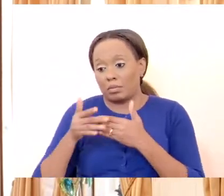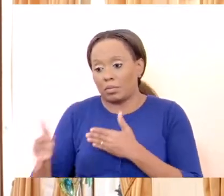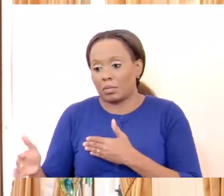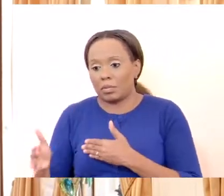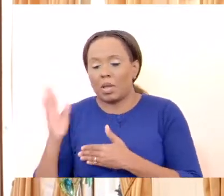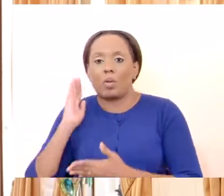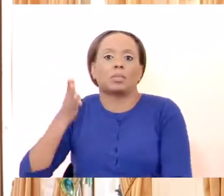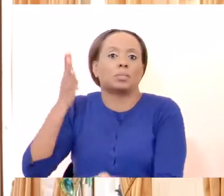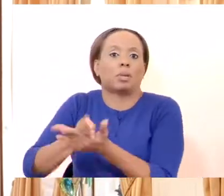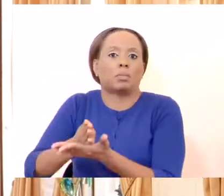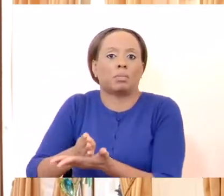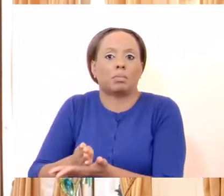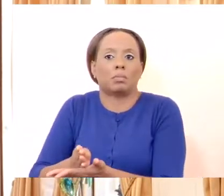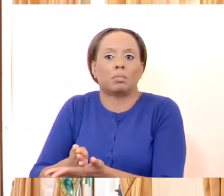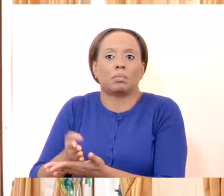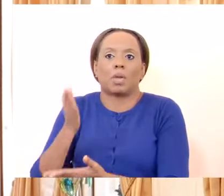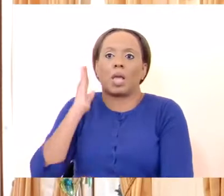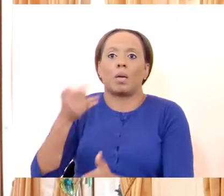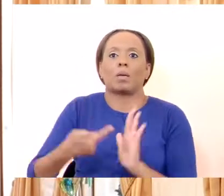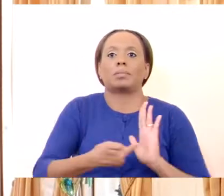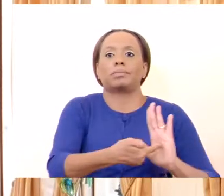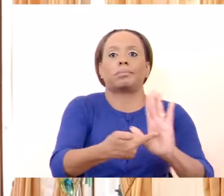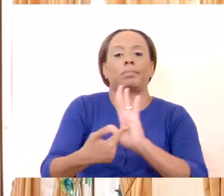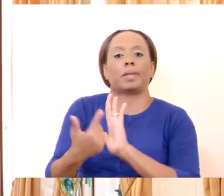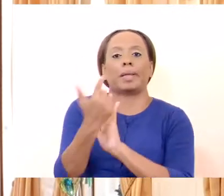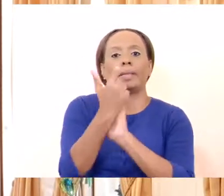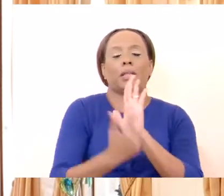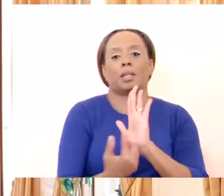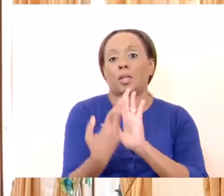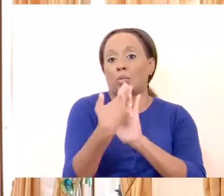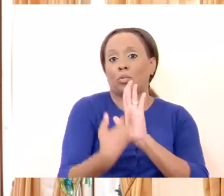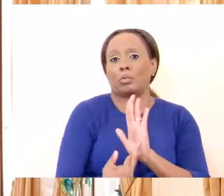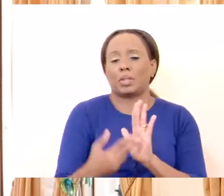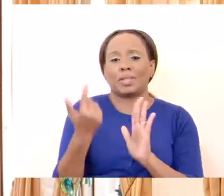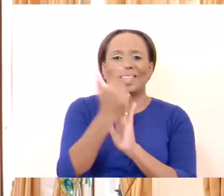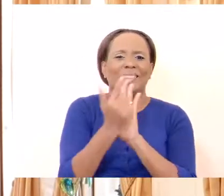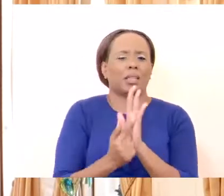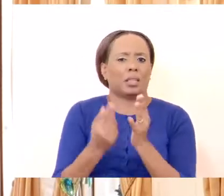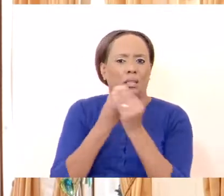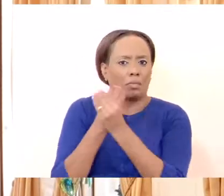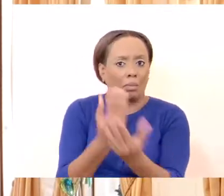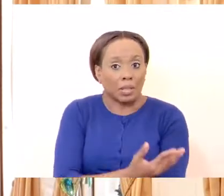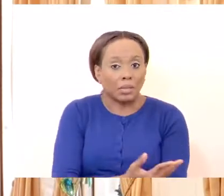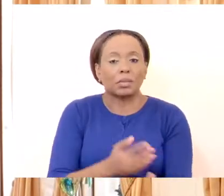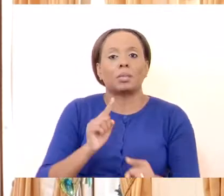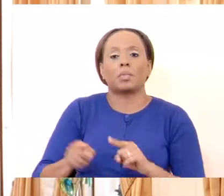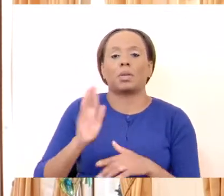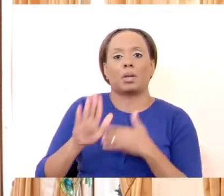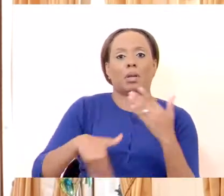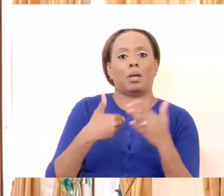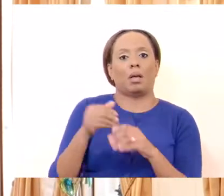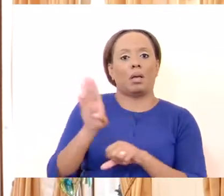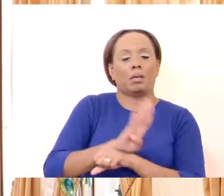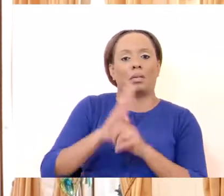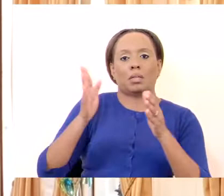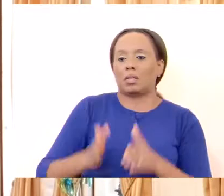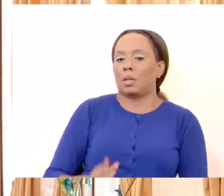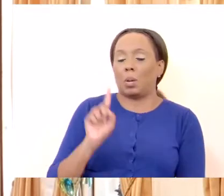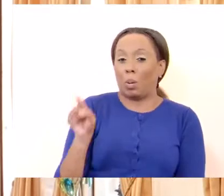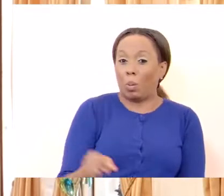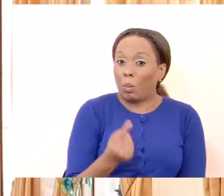will receive the appropriate legal and other directives and information on that. But all Barbadians, unless there